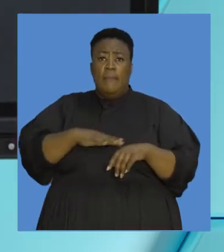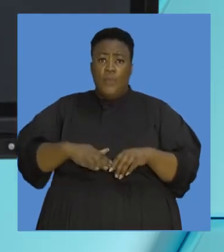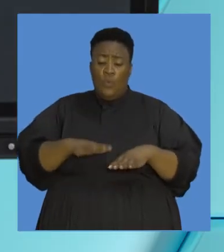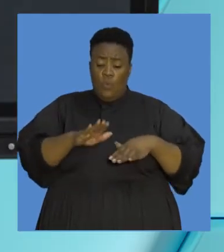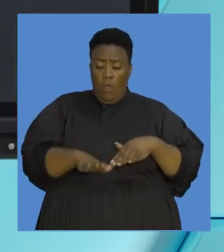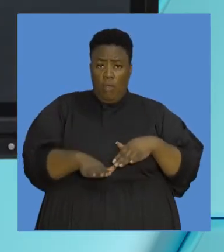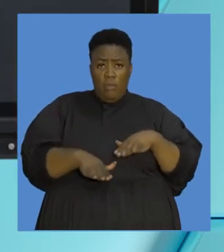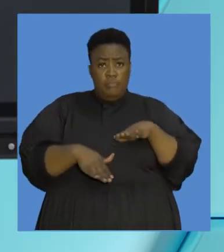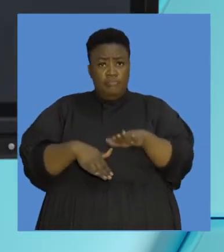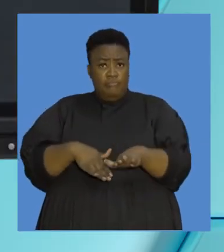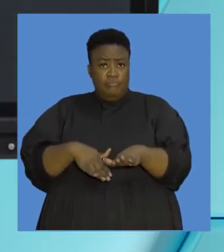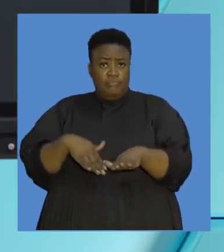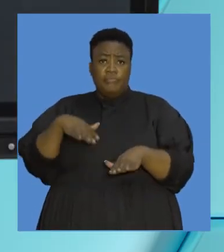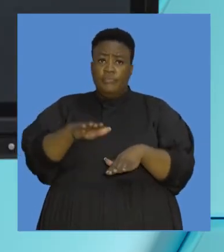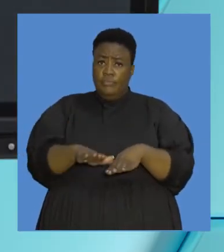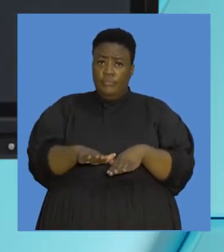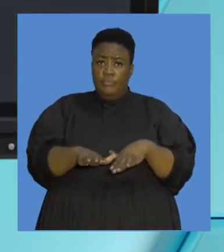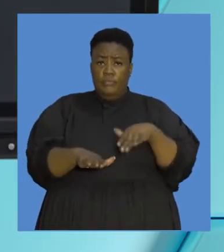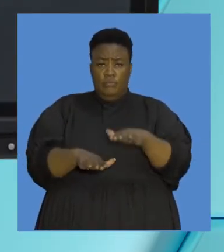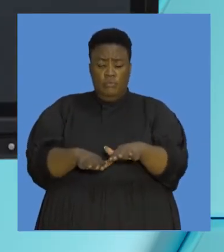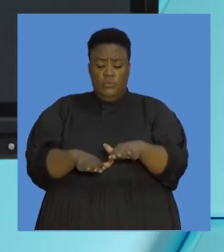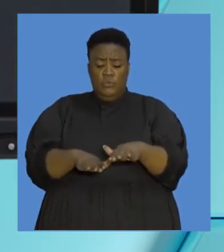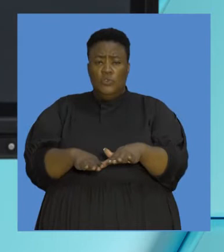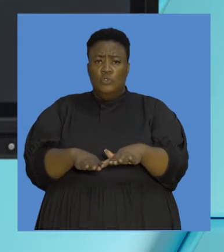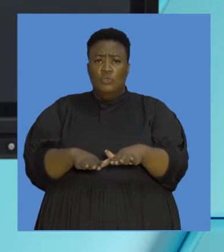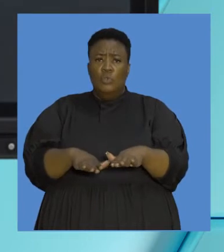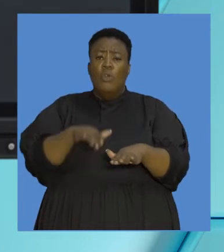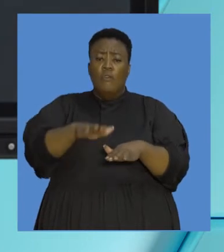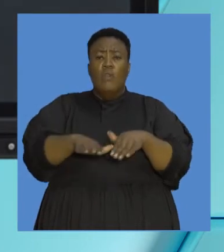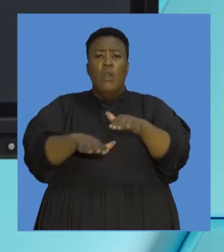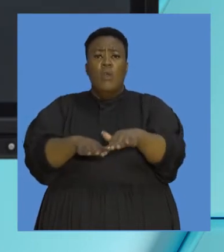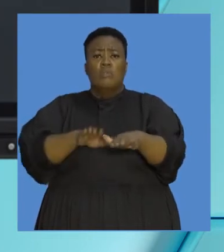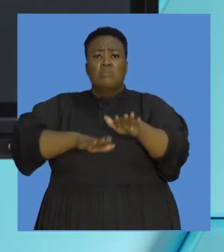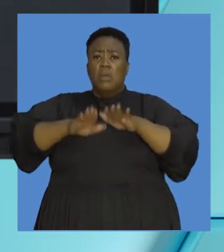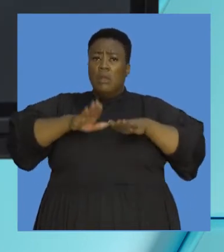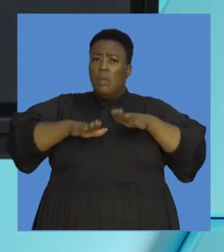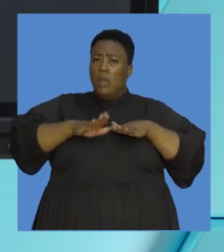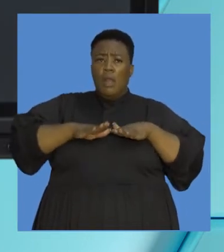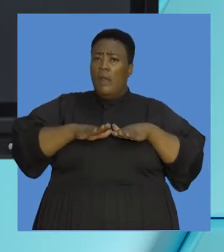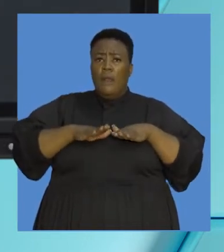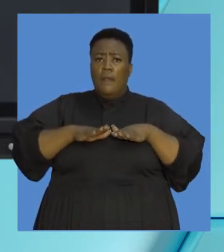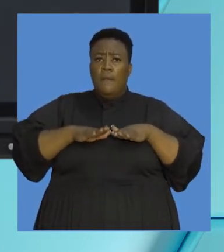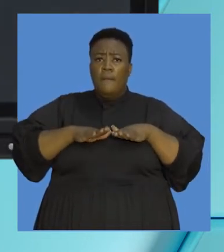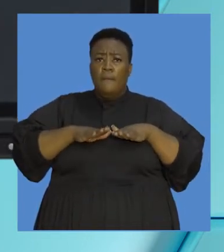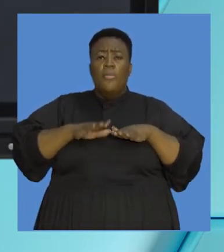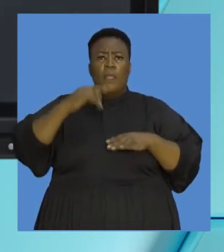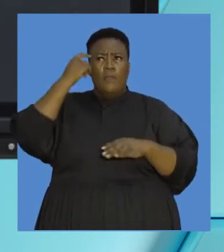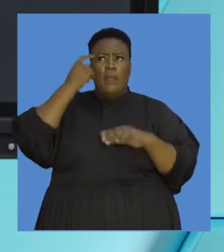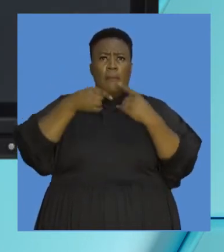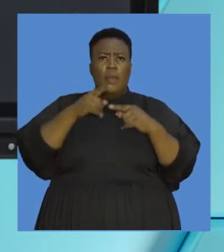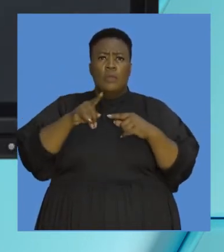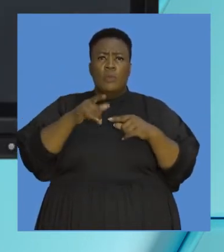push down with your foot, when you're walking, you go forward? Because if we think about